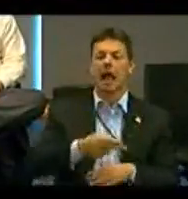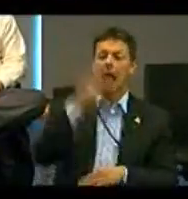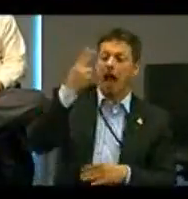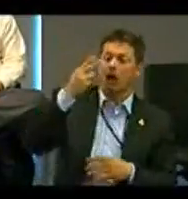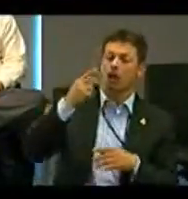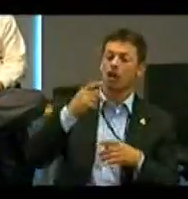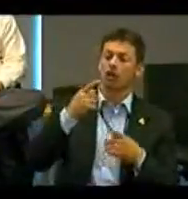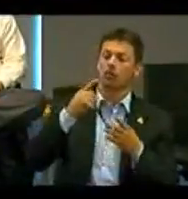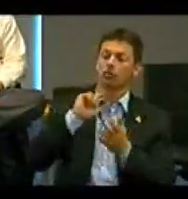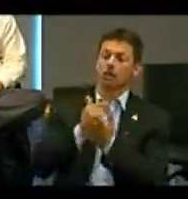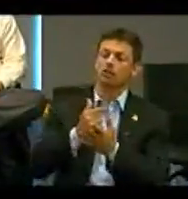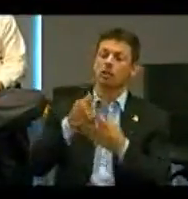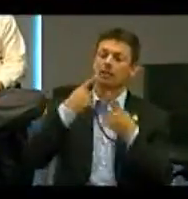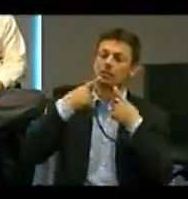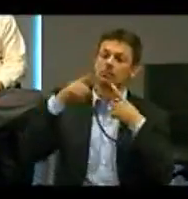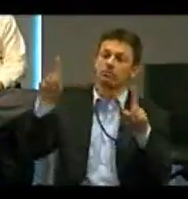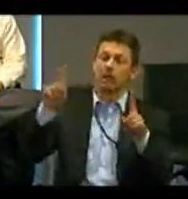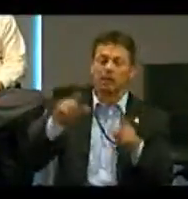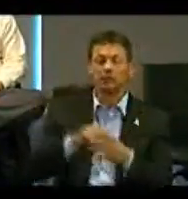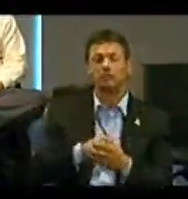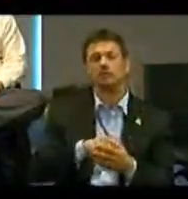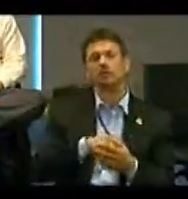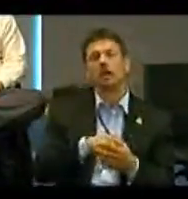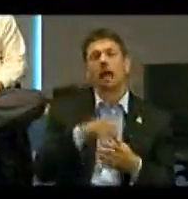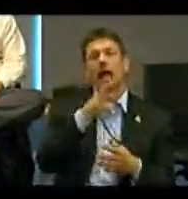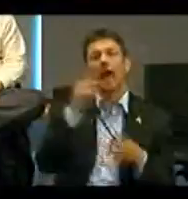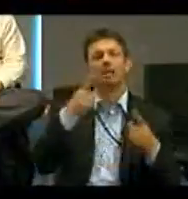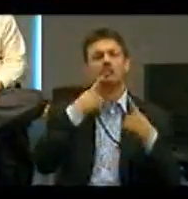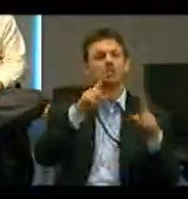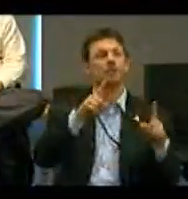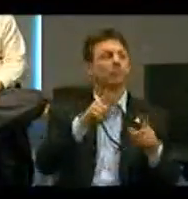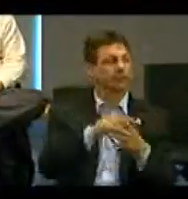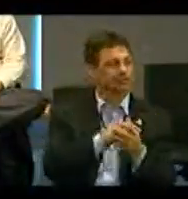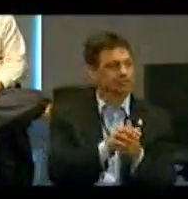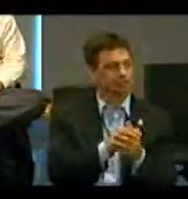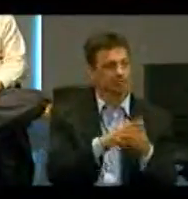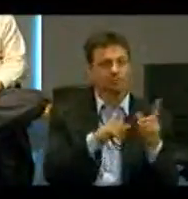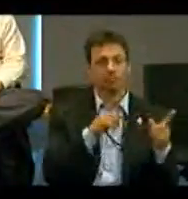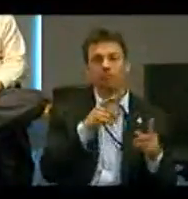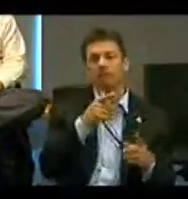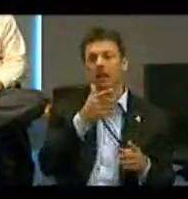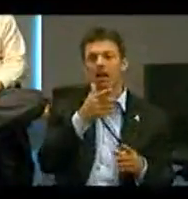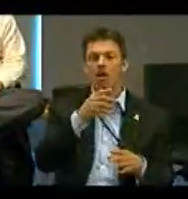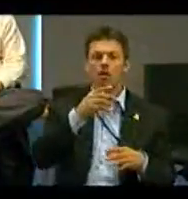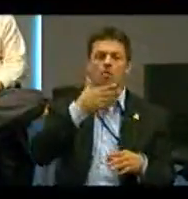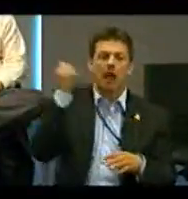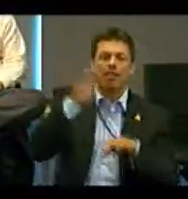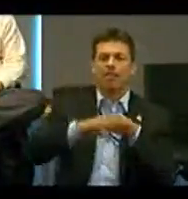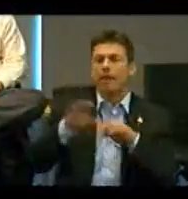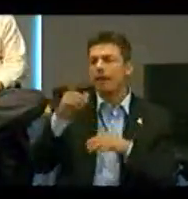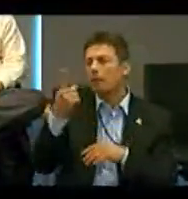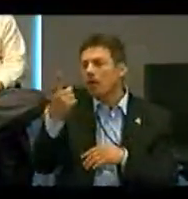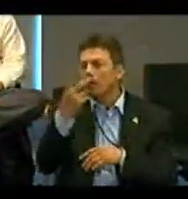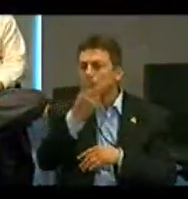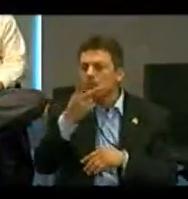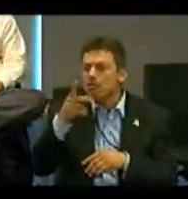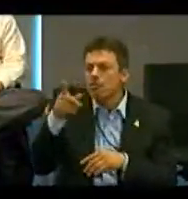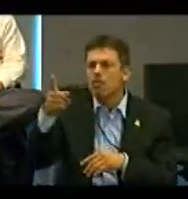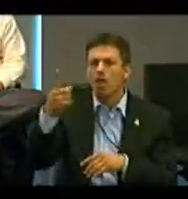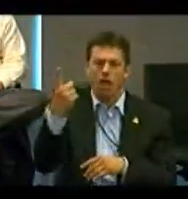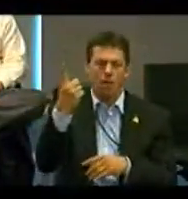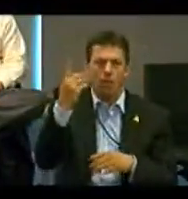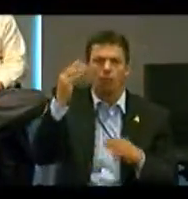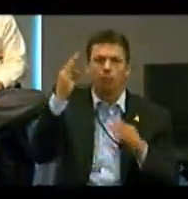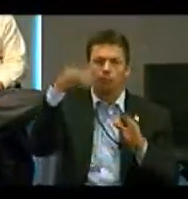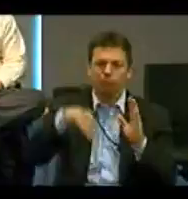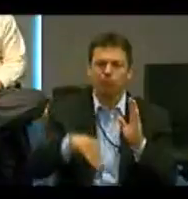rates, achievement improved across the board. And if we look at multiple indicators rather than cherry pick one or two that went down for 1 year,